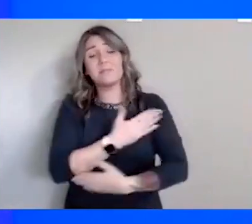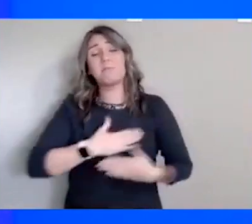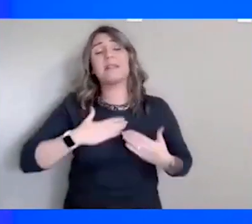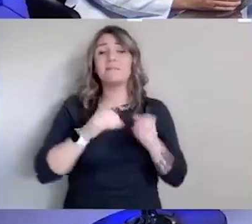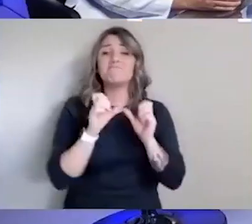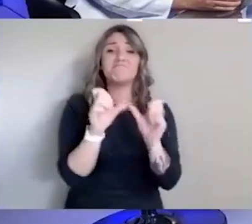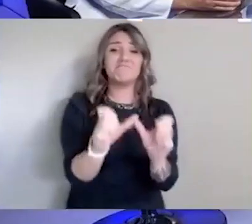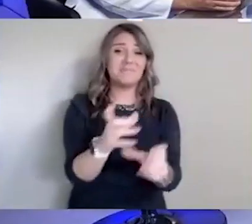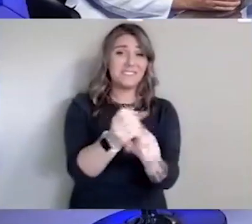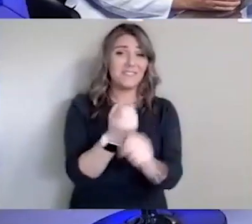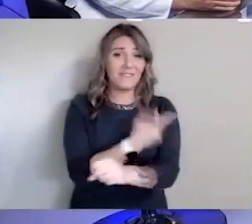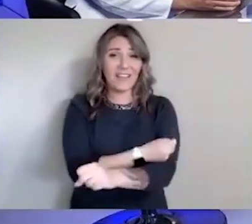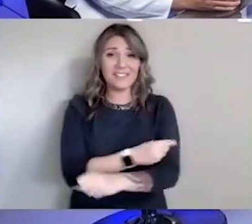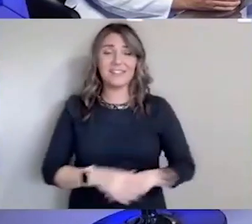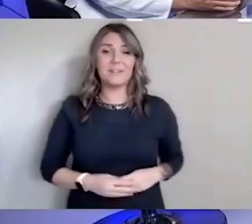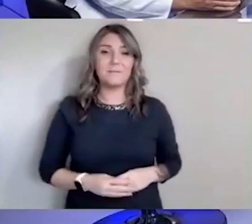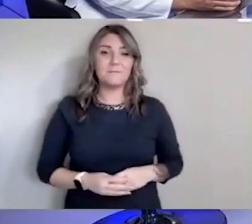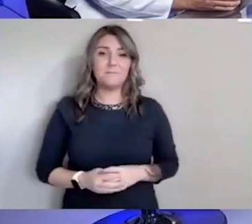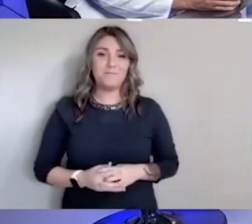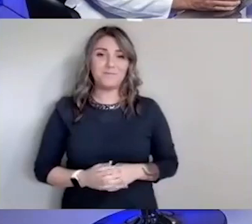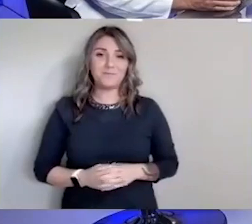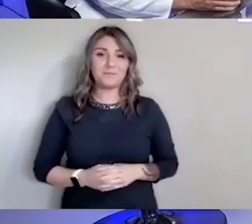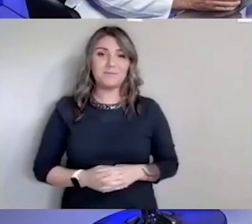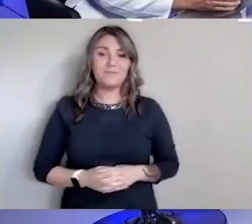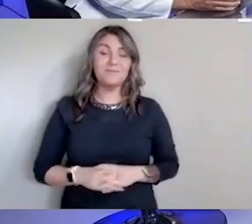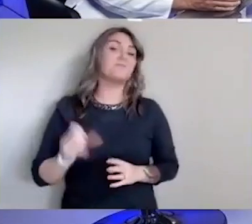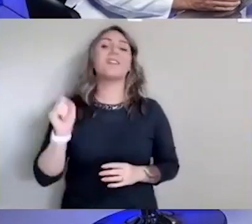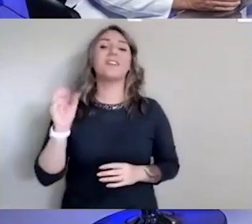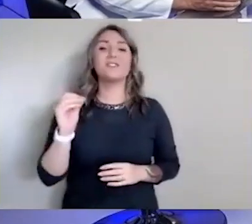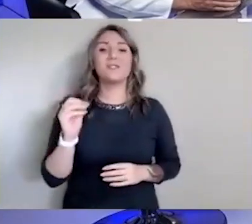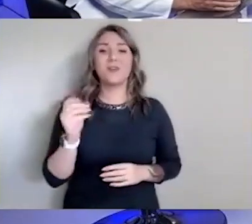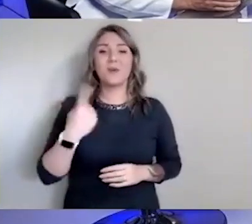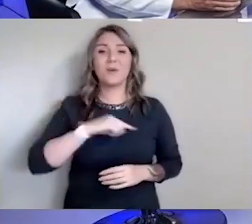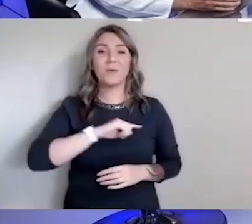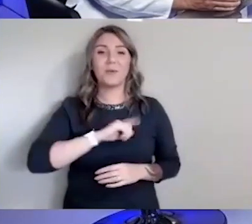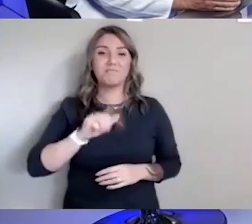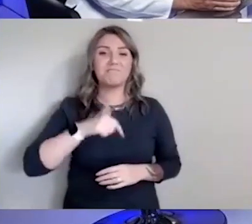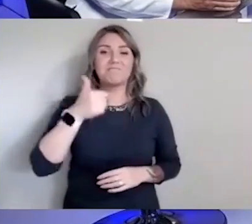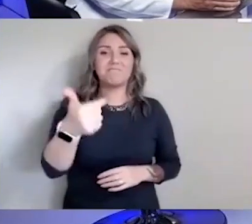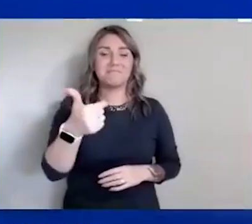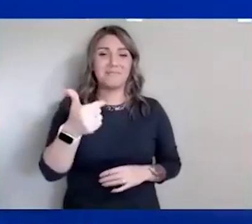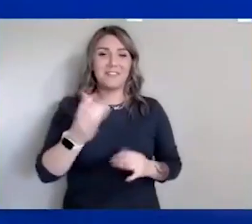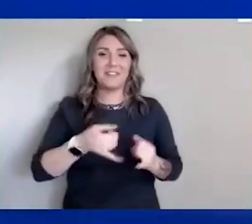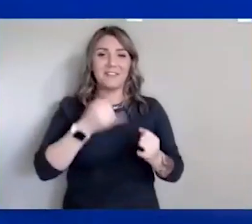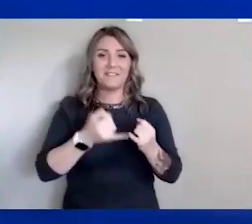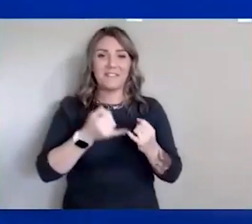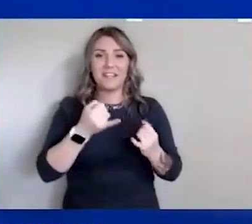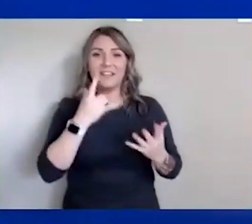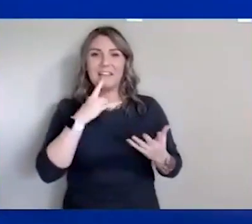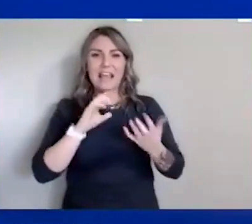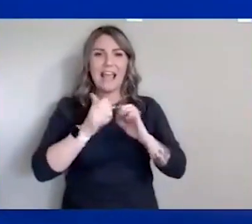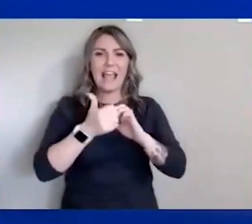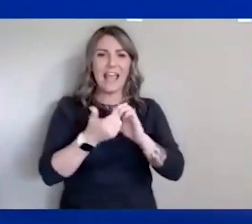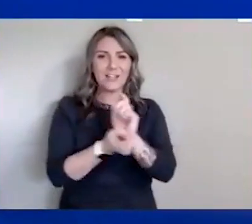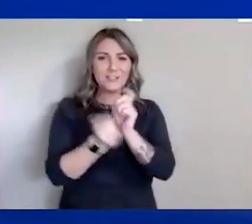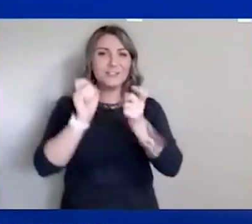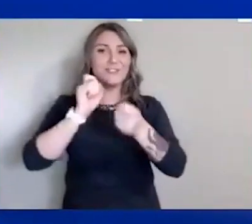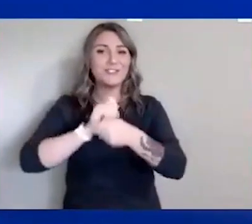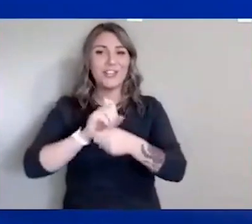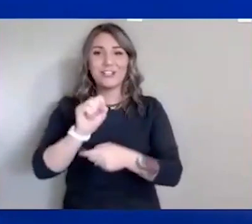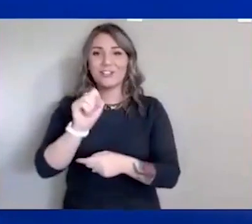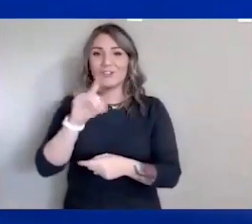vaccinated. So we're going to turn to our final thing we want to show you about how we flipped the studio last weekend because these guys